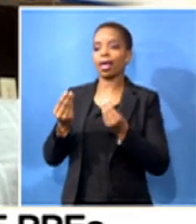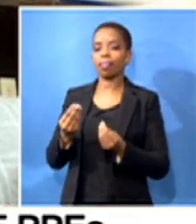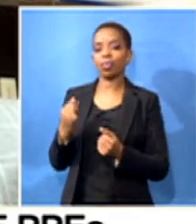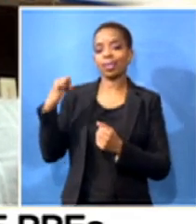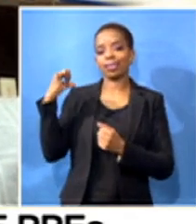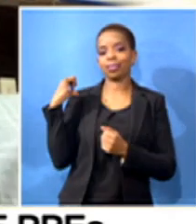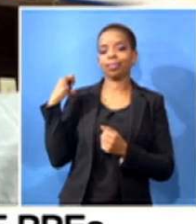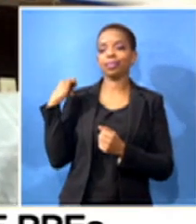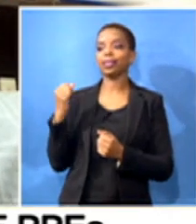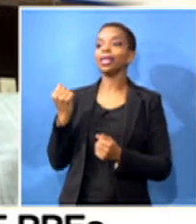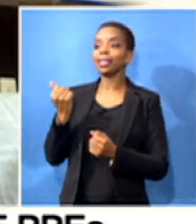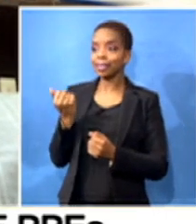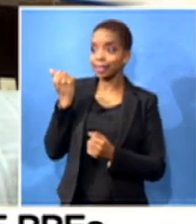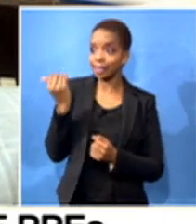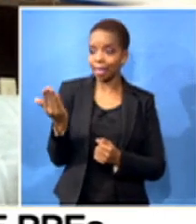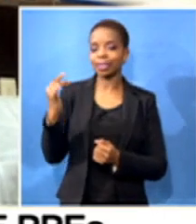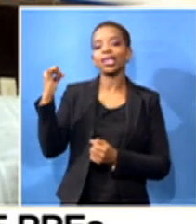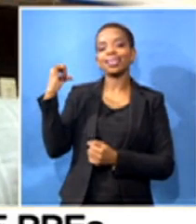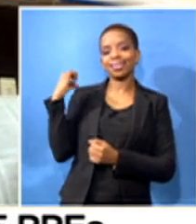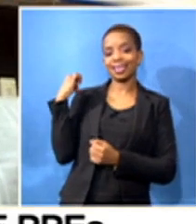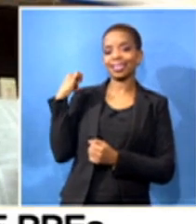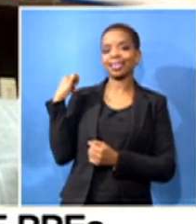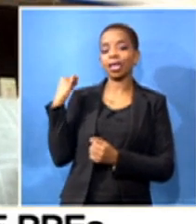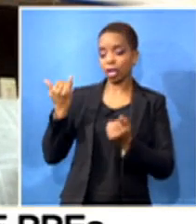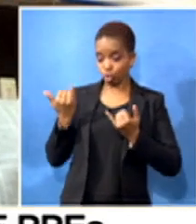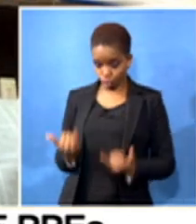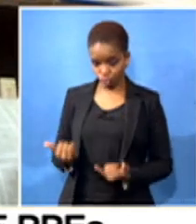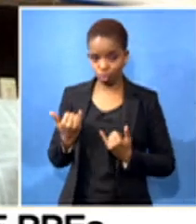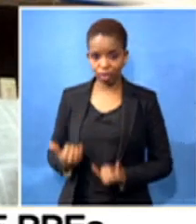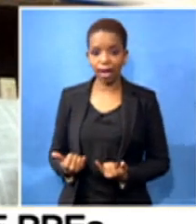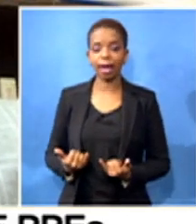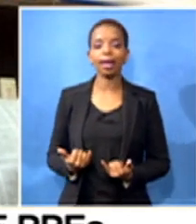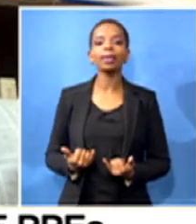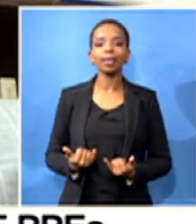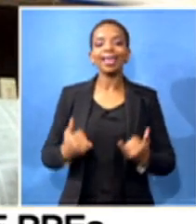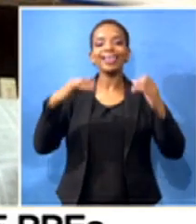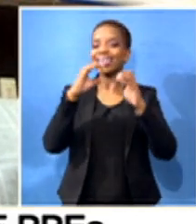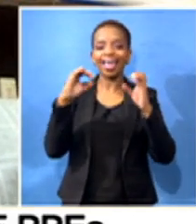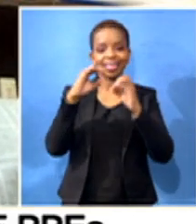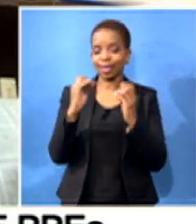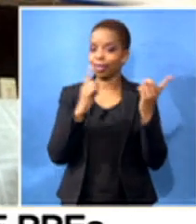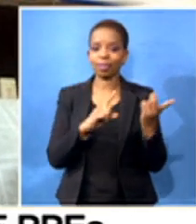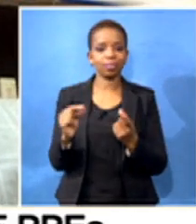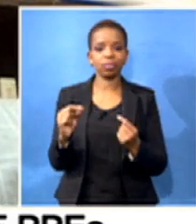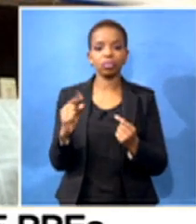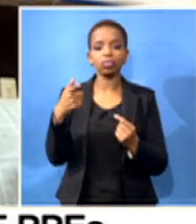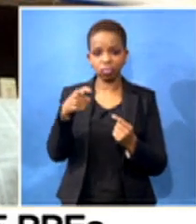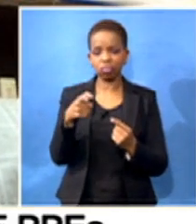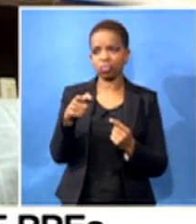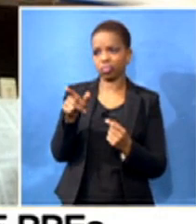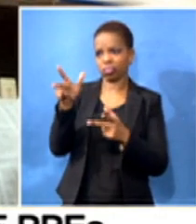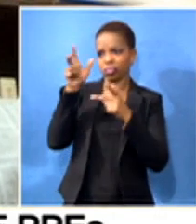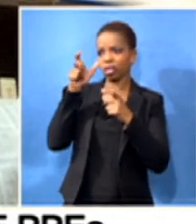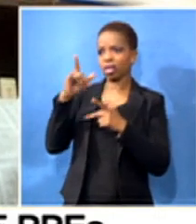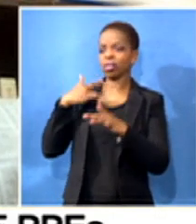be laid by yesterday. That's yesterday. Mm-hmm. This is today. None of that has been done. And in fact, a very worrying statement that you said a